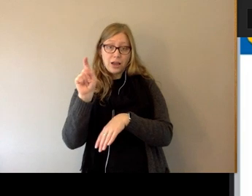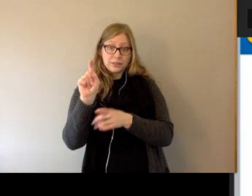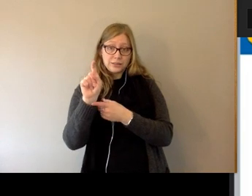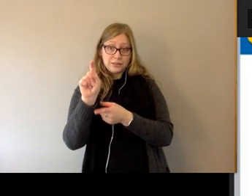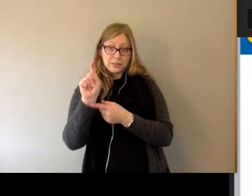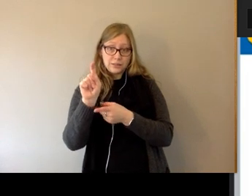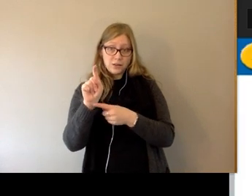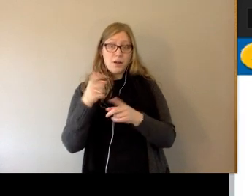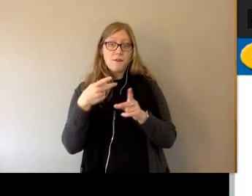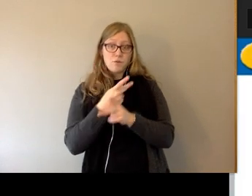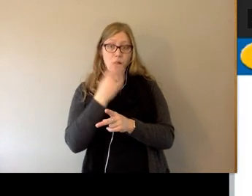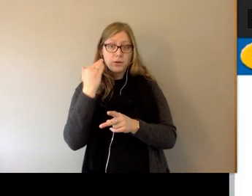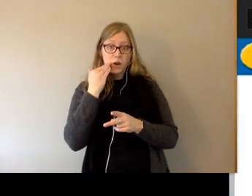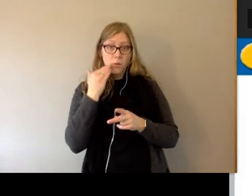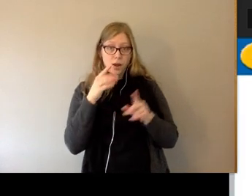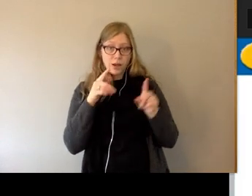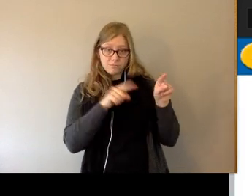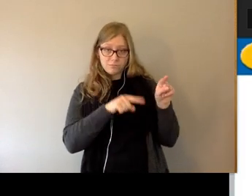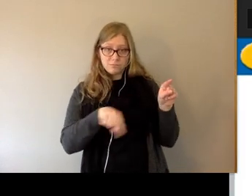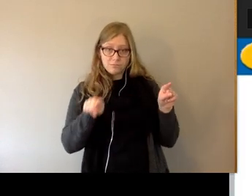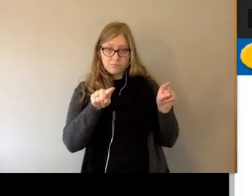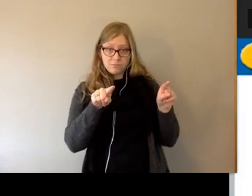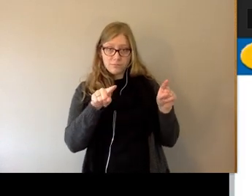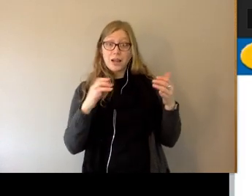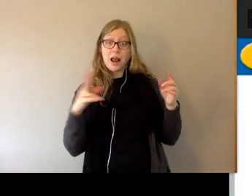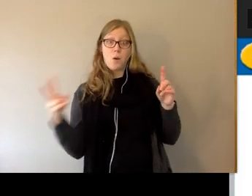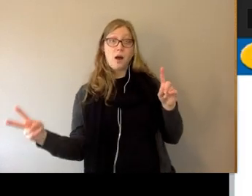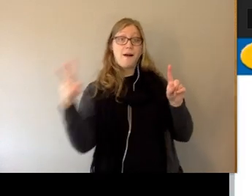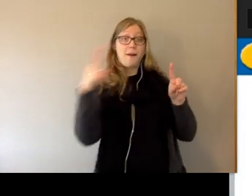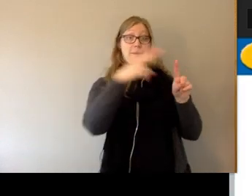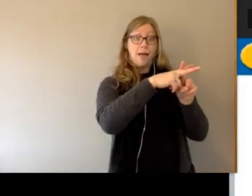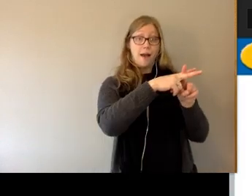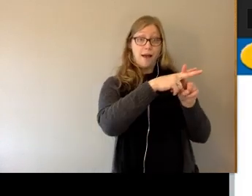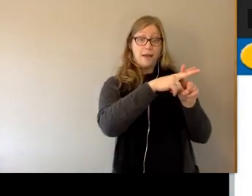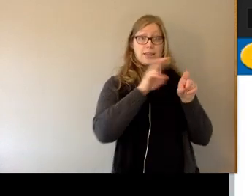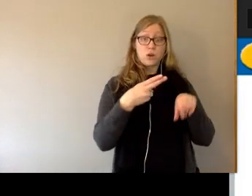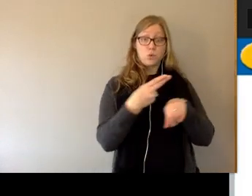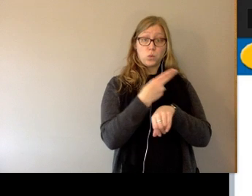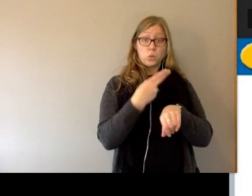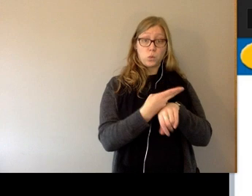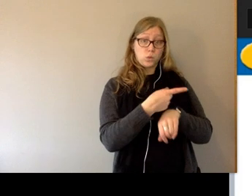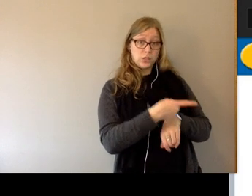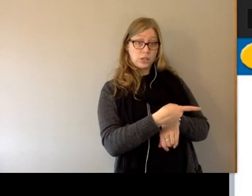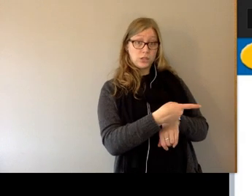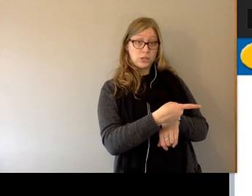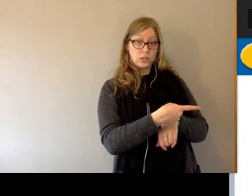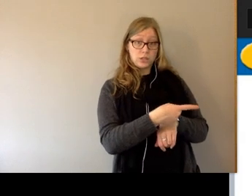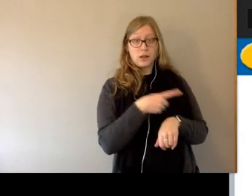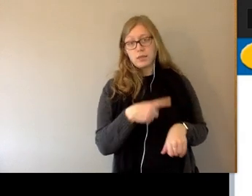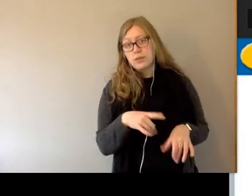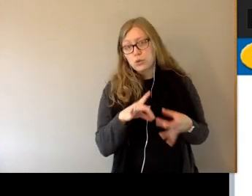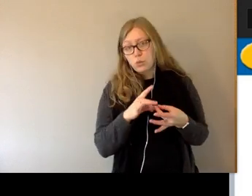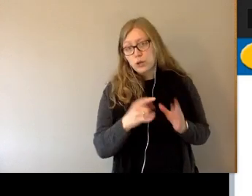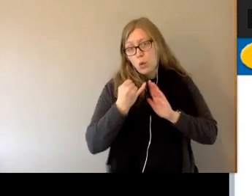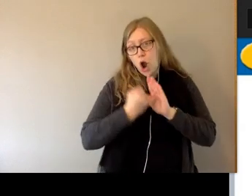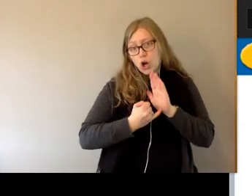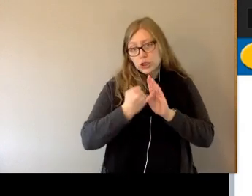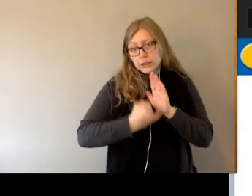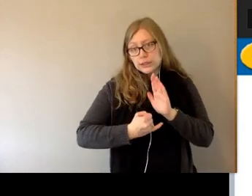1.6. Okay, so here's an application where we can use that theorem. You can see it's an art application. So here's a